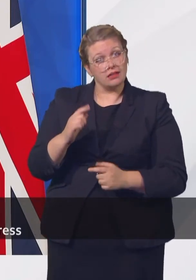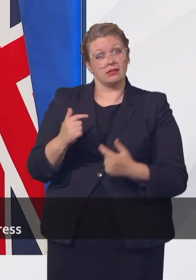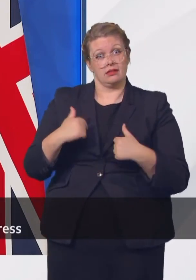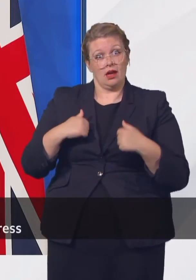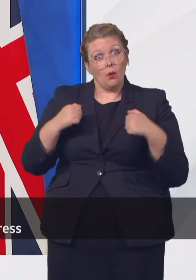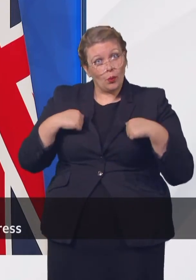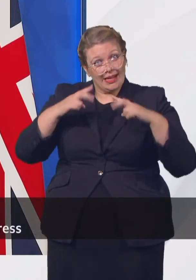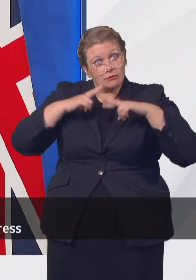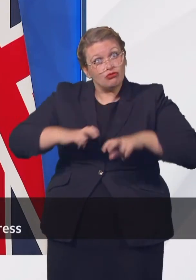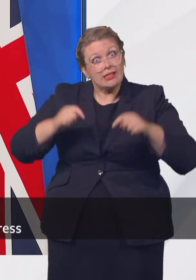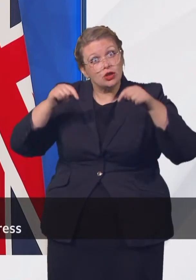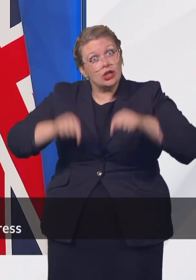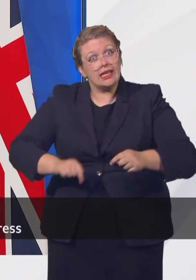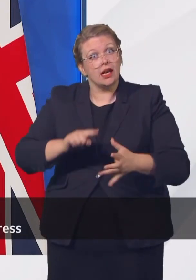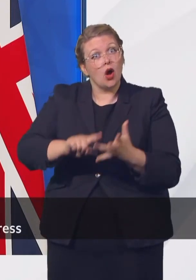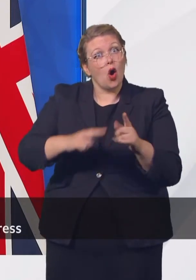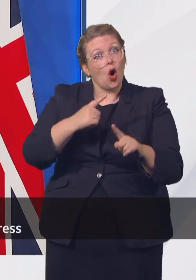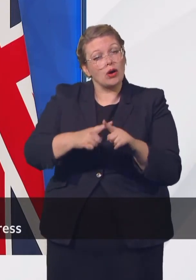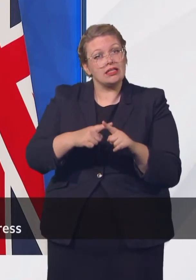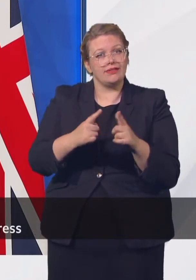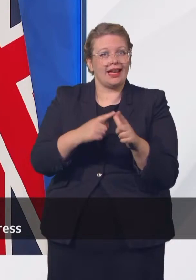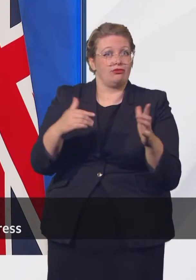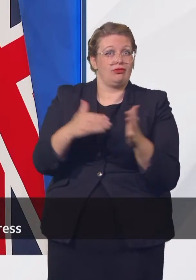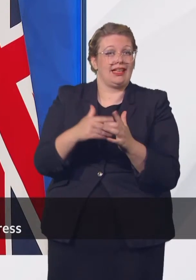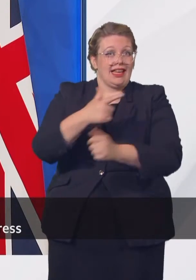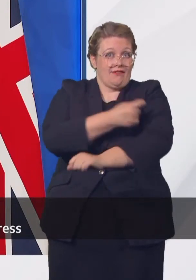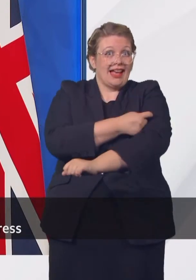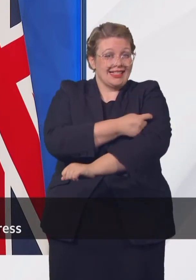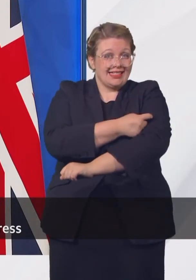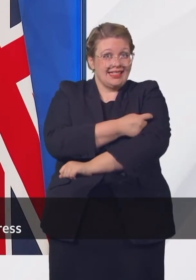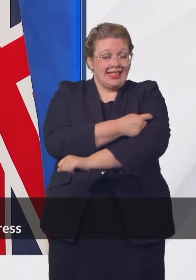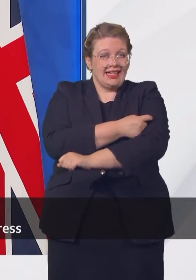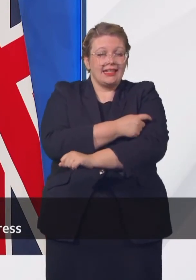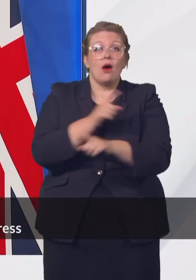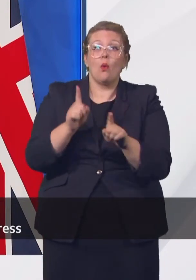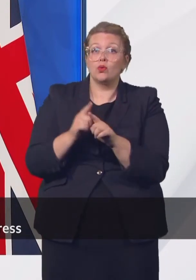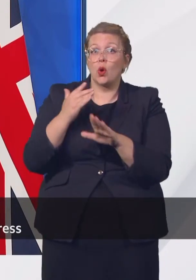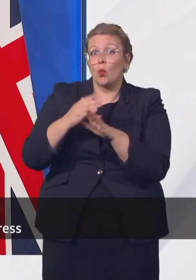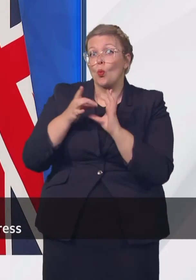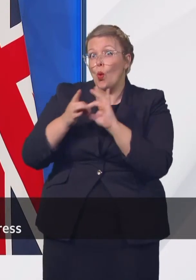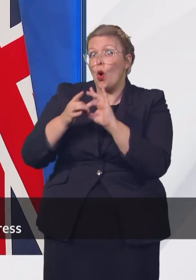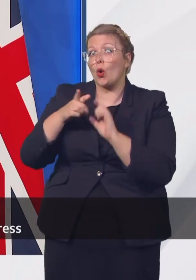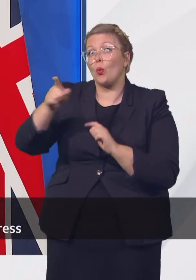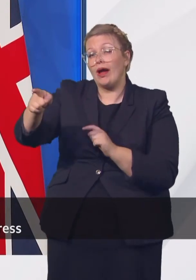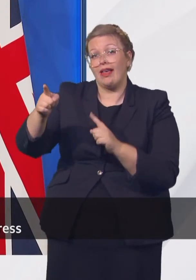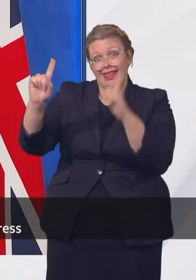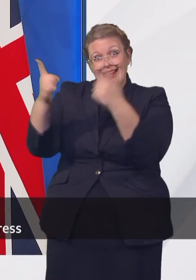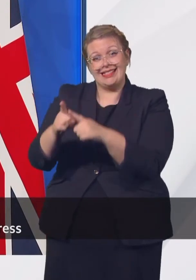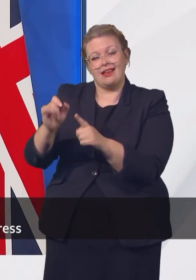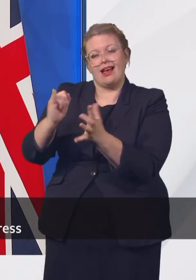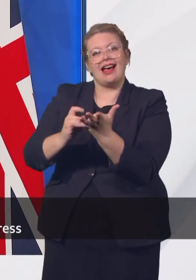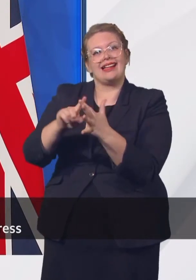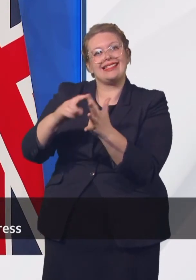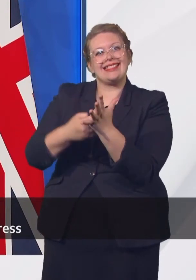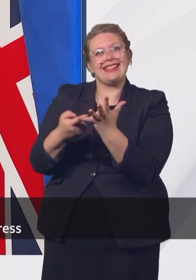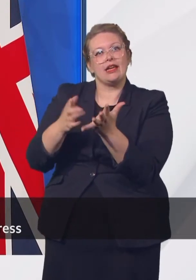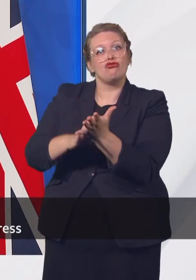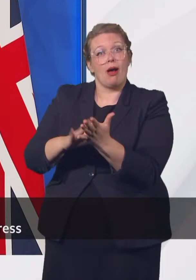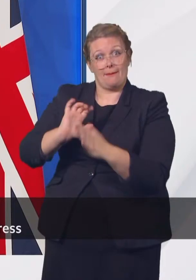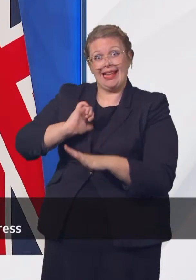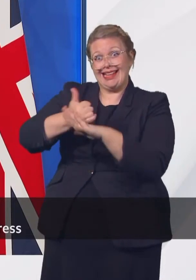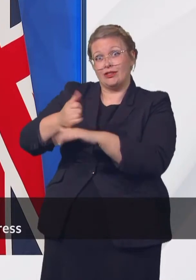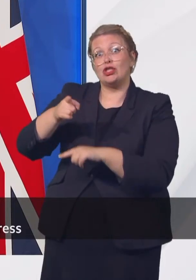AstraZeneca vaccine at cost and working with the Serum Institute of India, they are